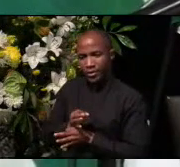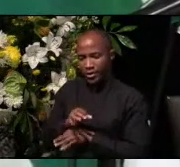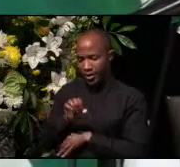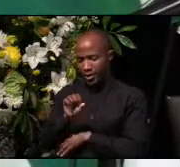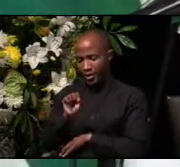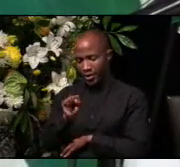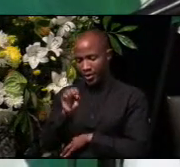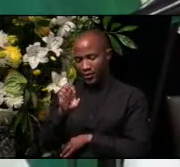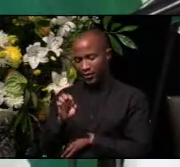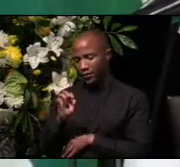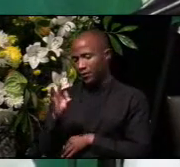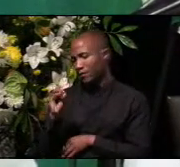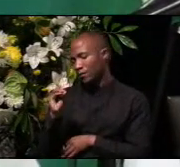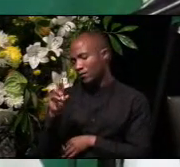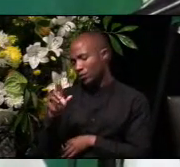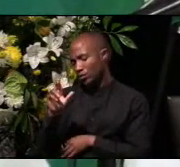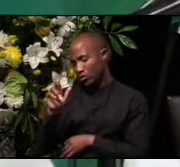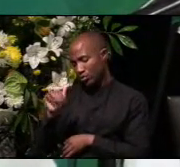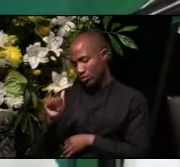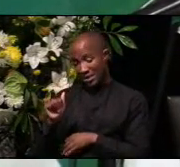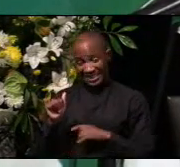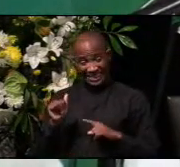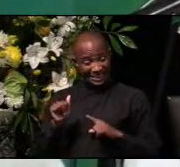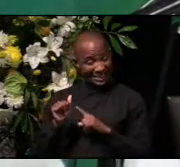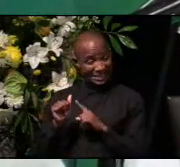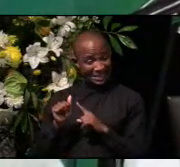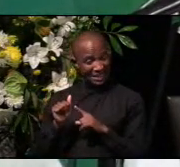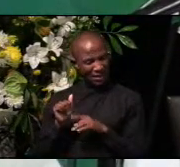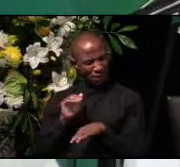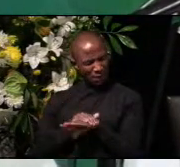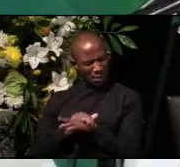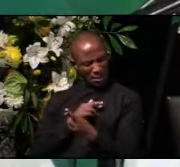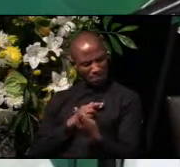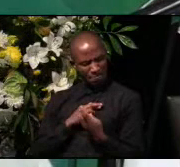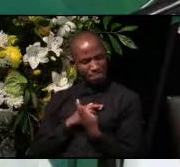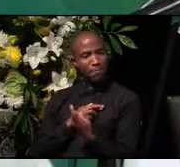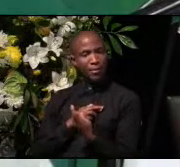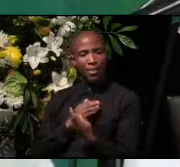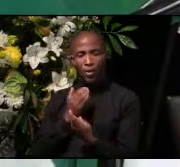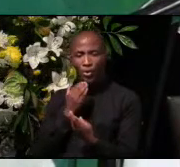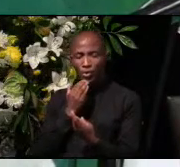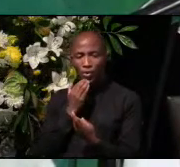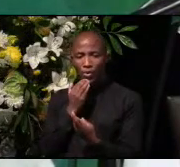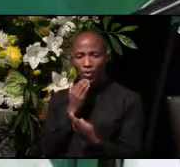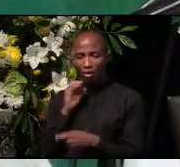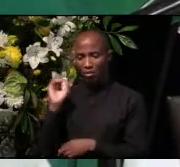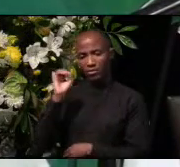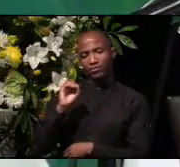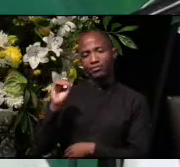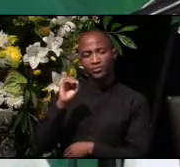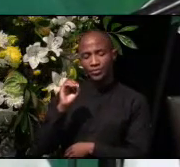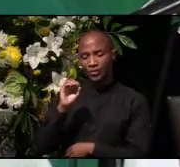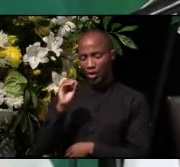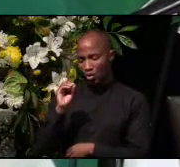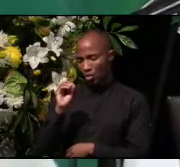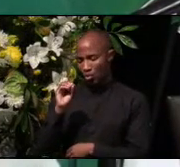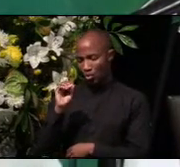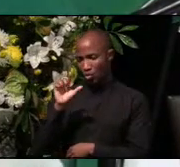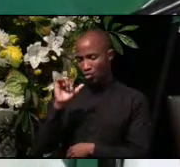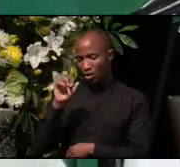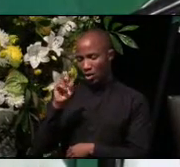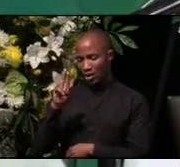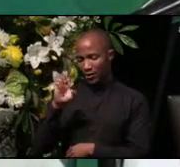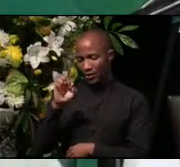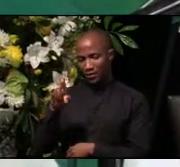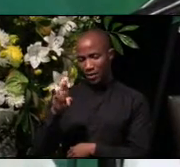a very close friend very close friend of Oliver Tambo found